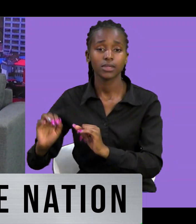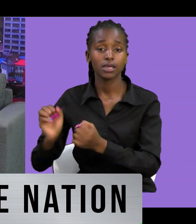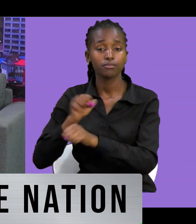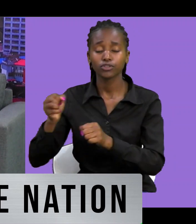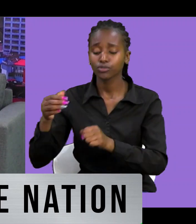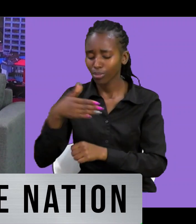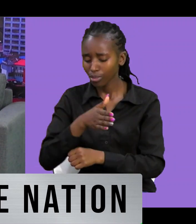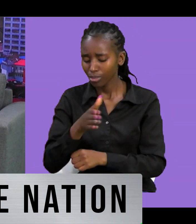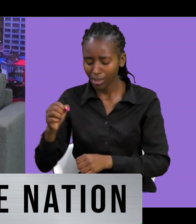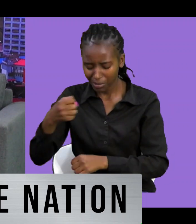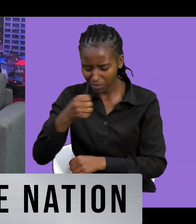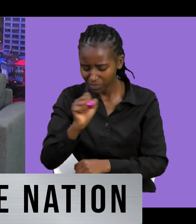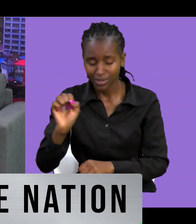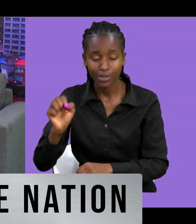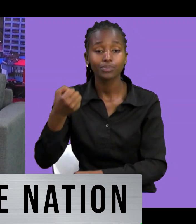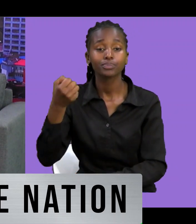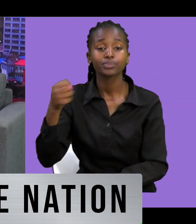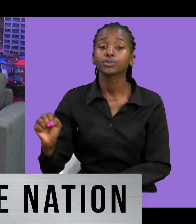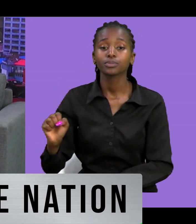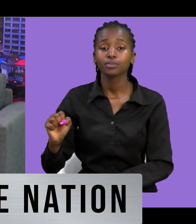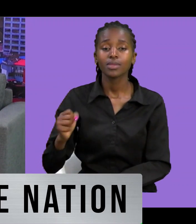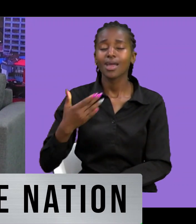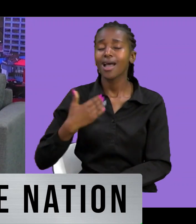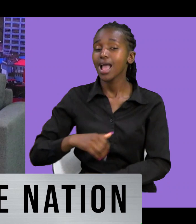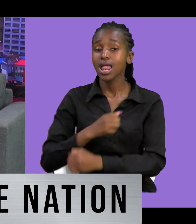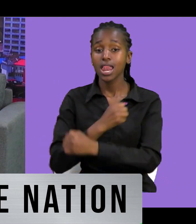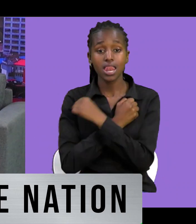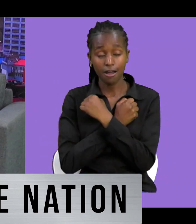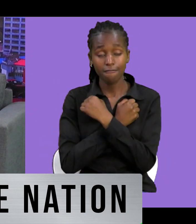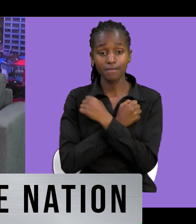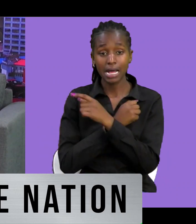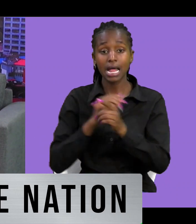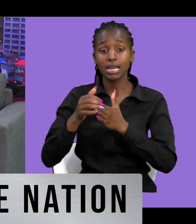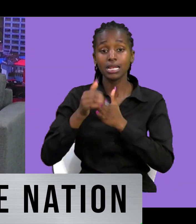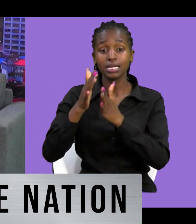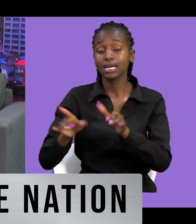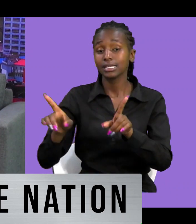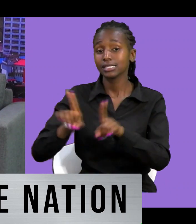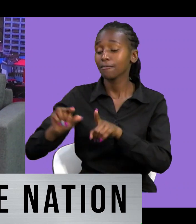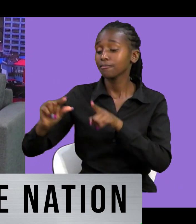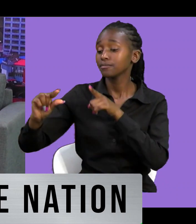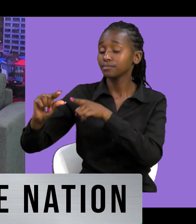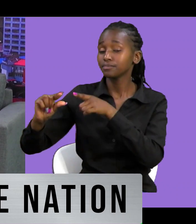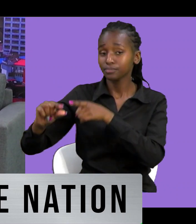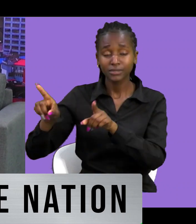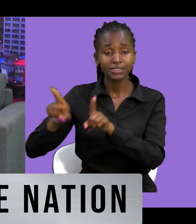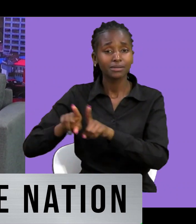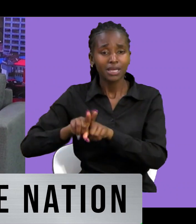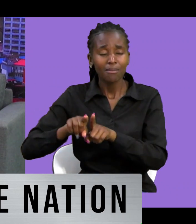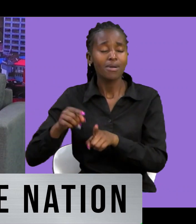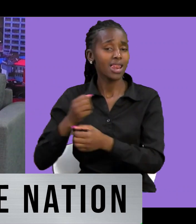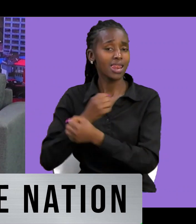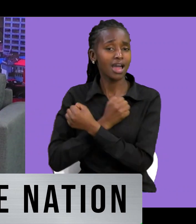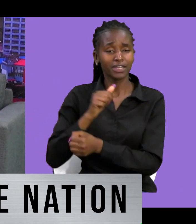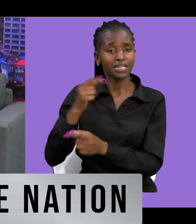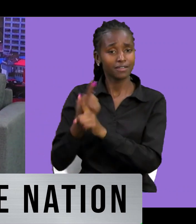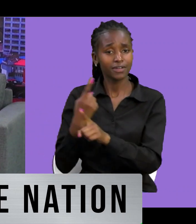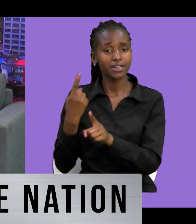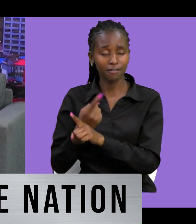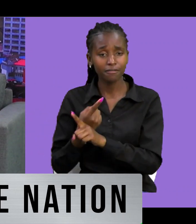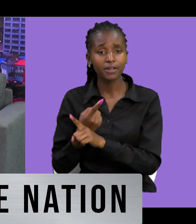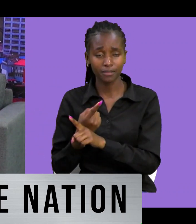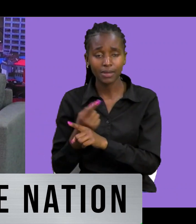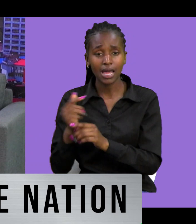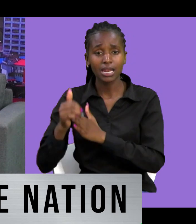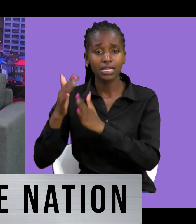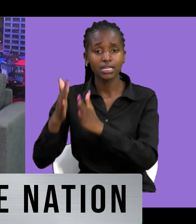remains that. I would love such leaders, and I'm also loving the trend that is now coming. Where now the leaders,